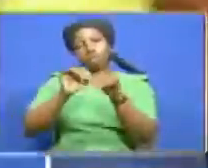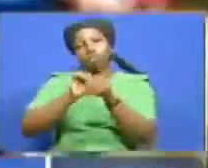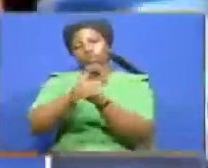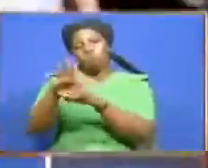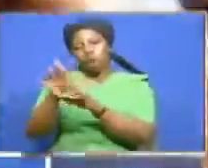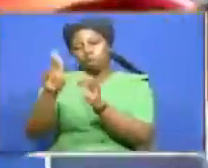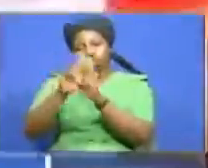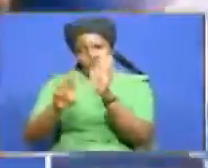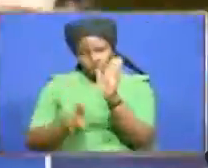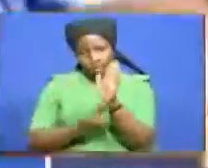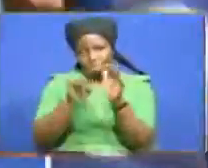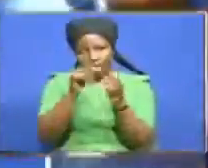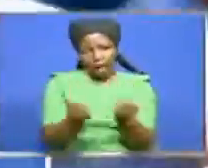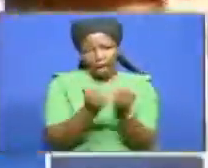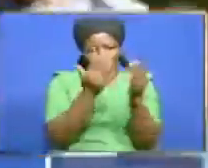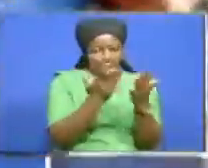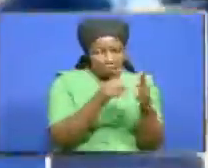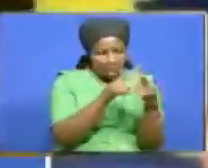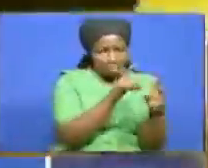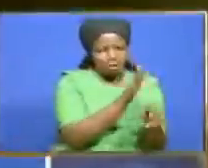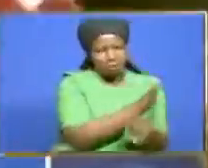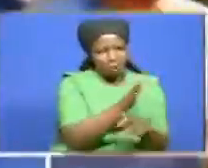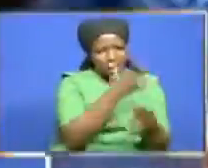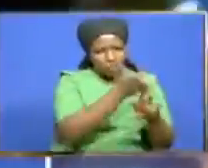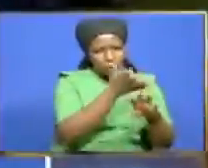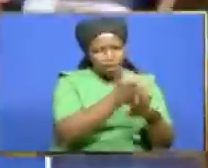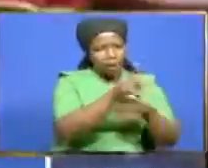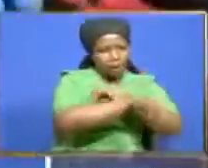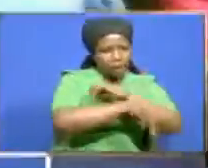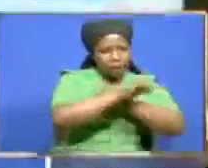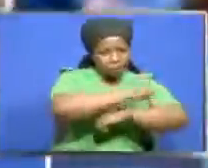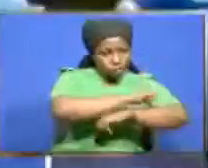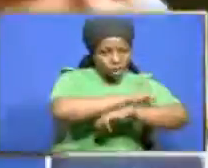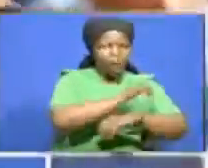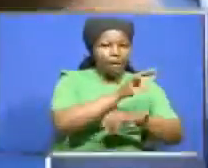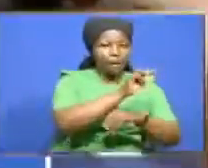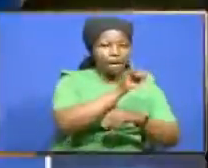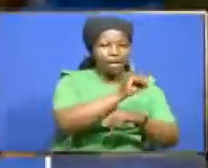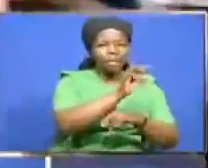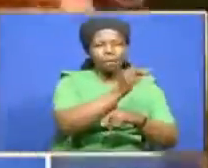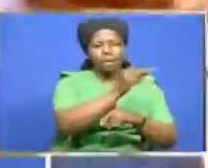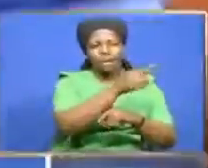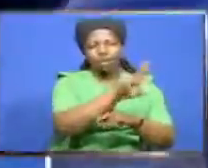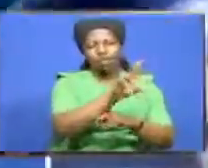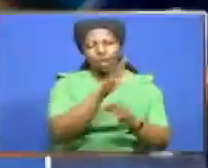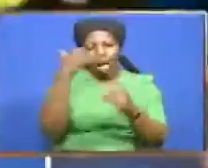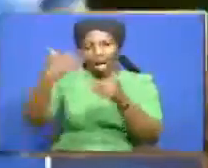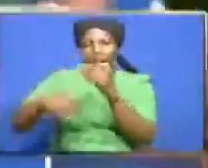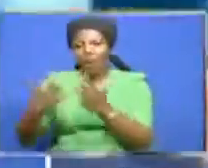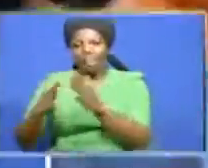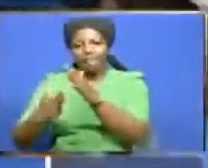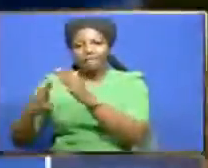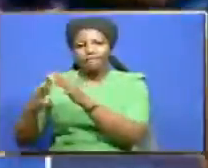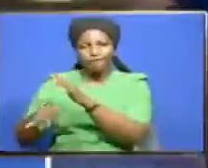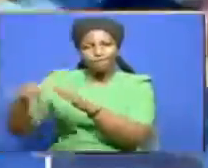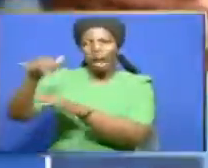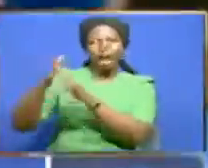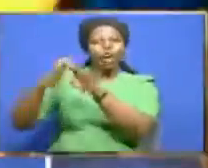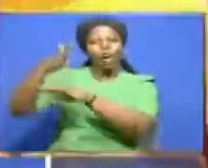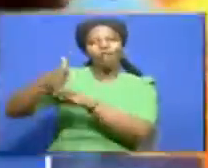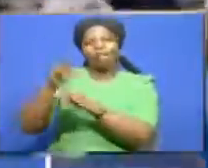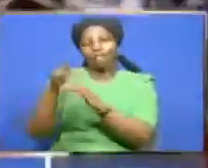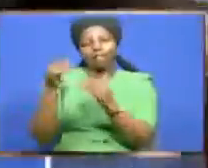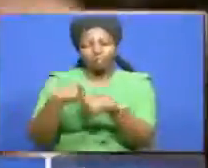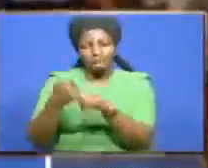will start at Corner Stone Preparatory Academy on Mai Mahiu, Naivasha, and end at the Flyover. The event will see athletes battle it out in